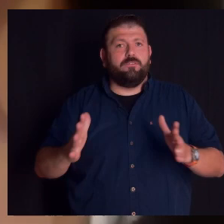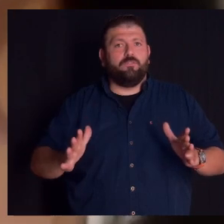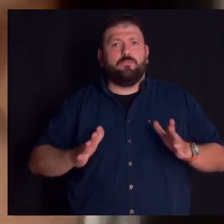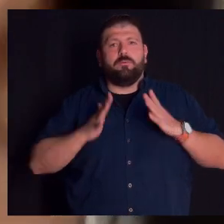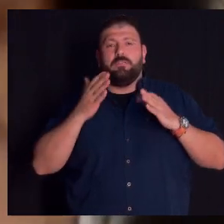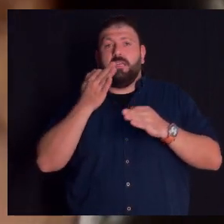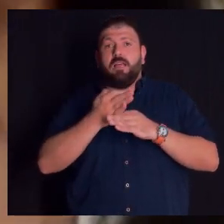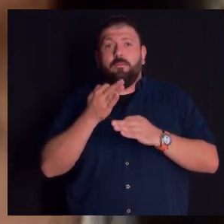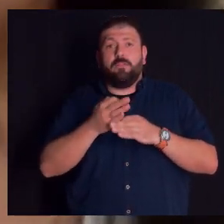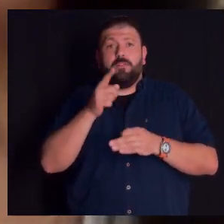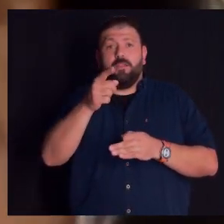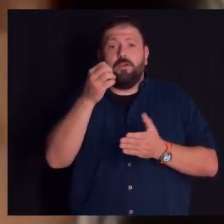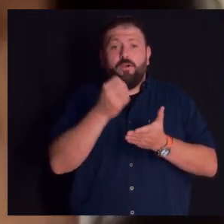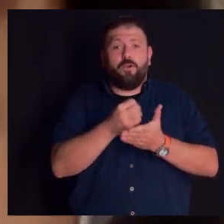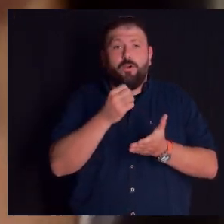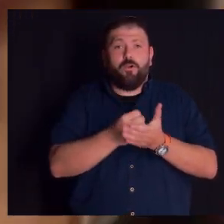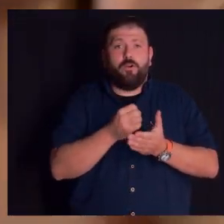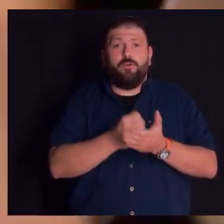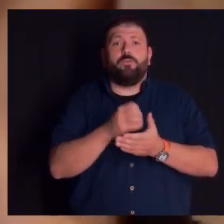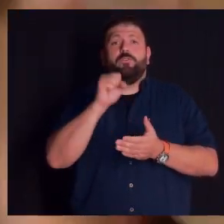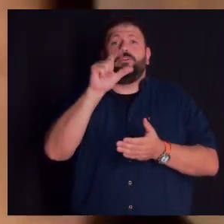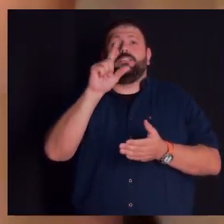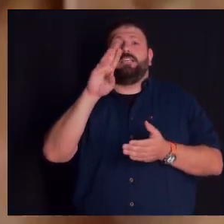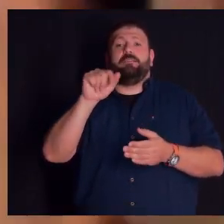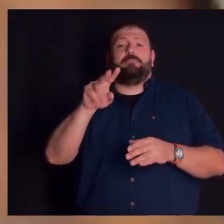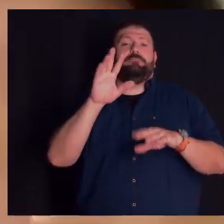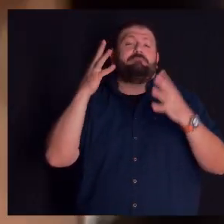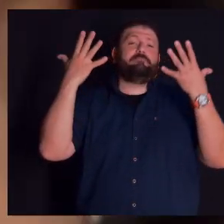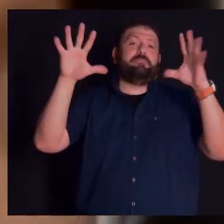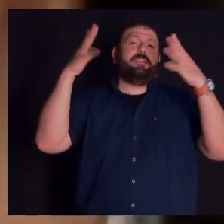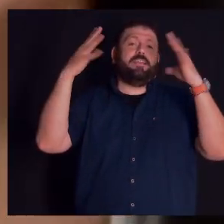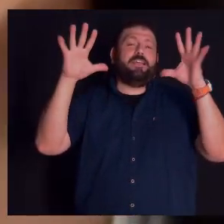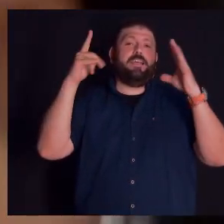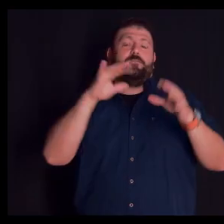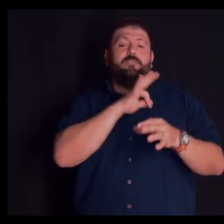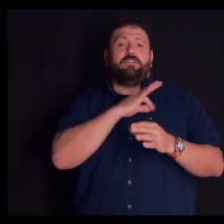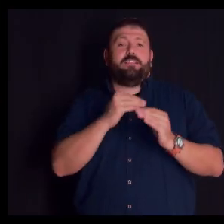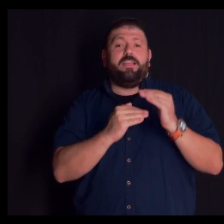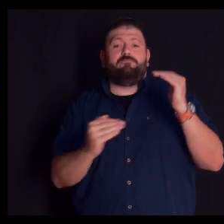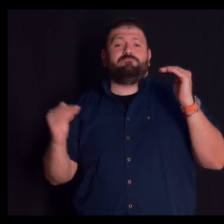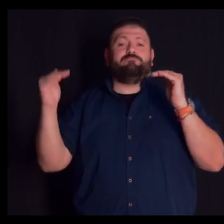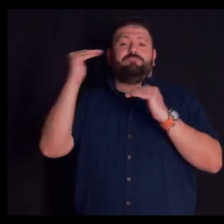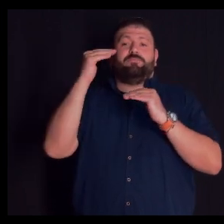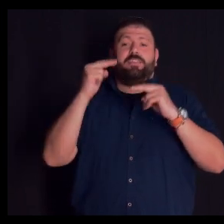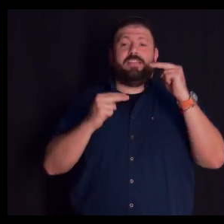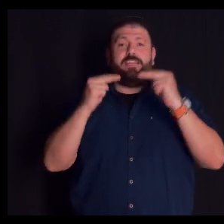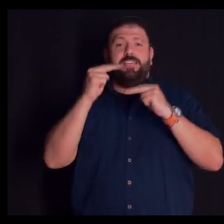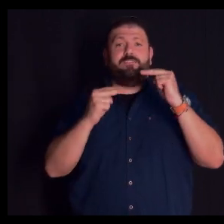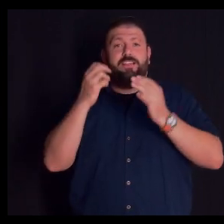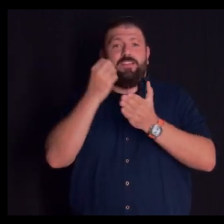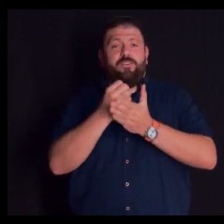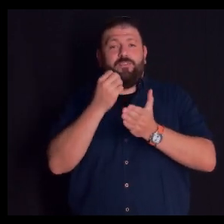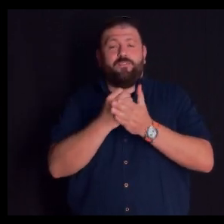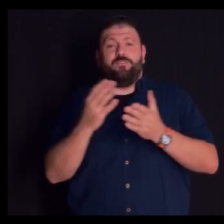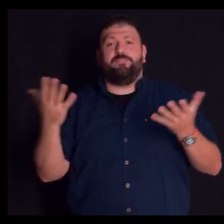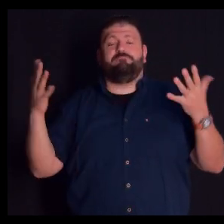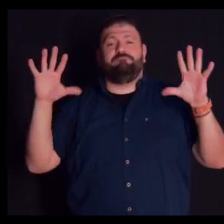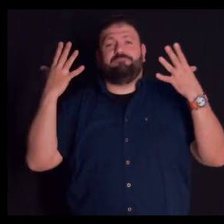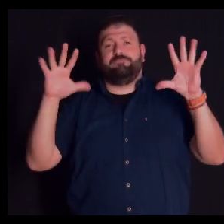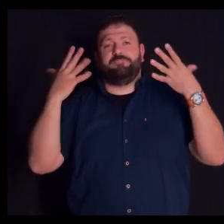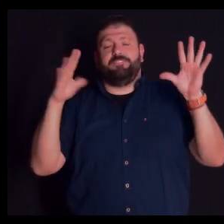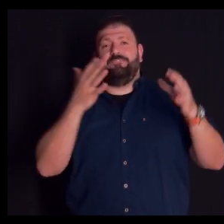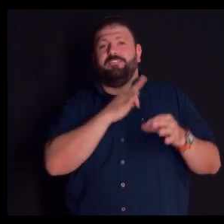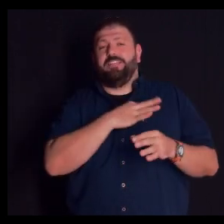today they start as elite goal. A big applause to them. We know that